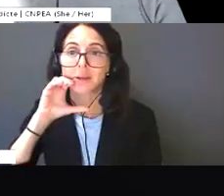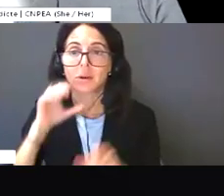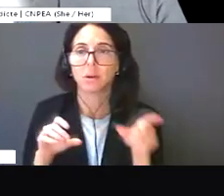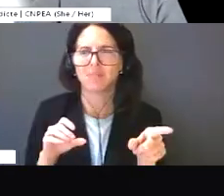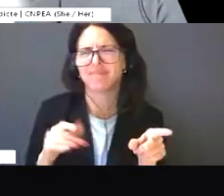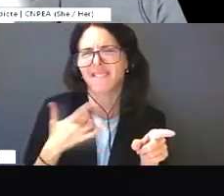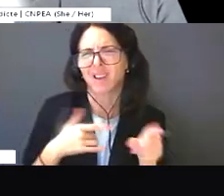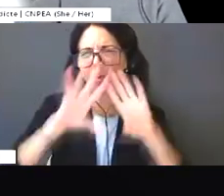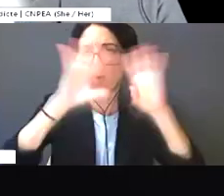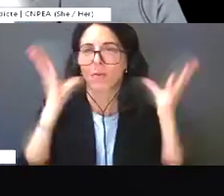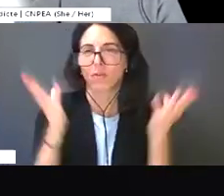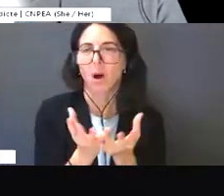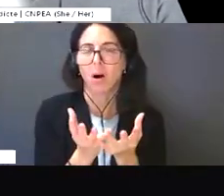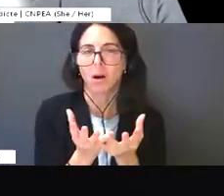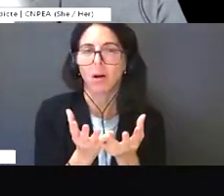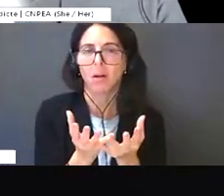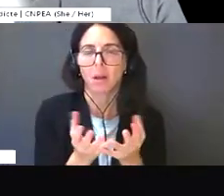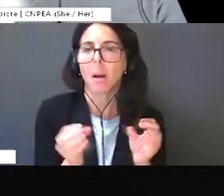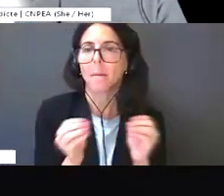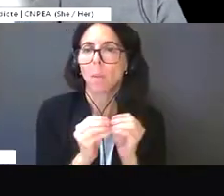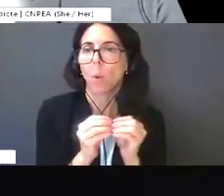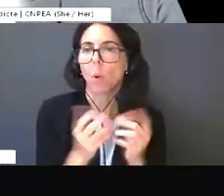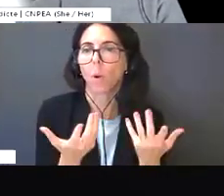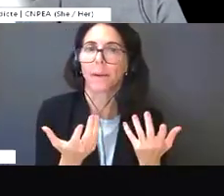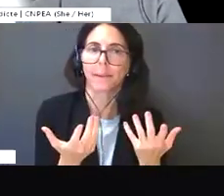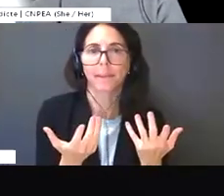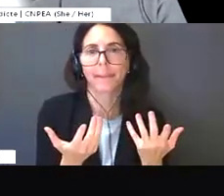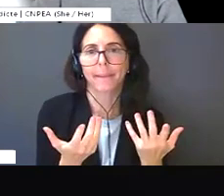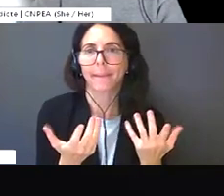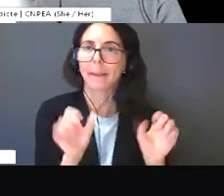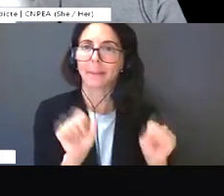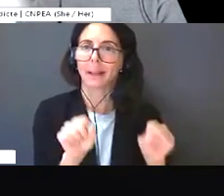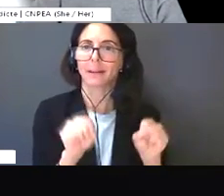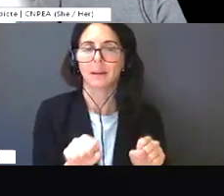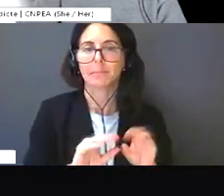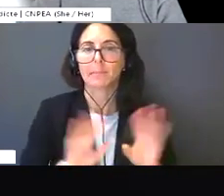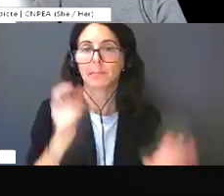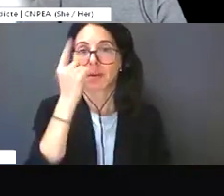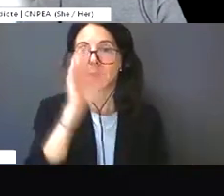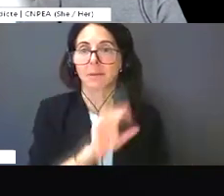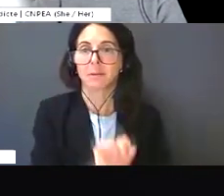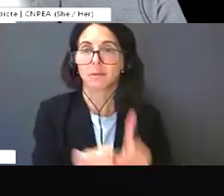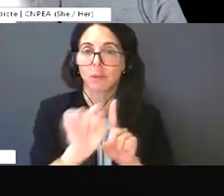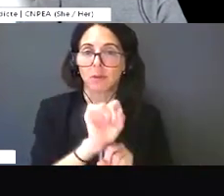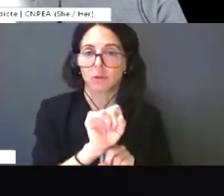say in general, more abilities to understand their situation and to do